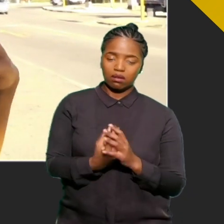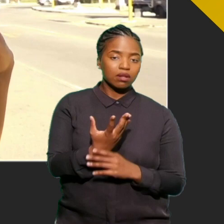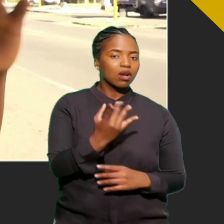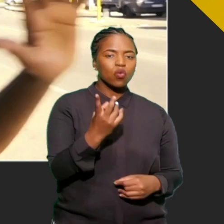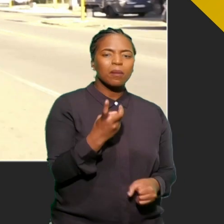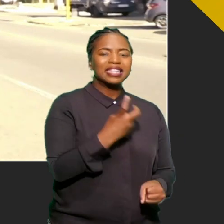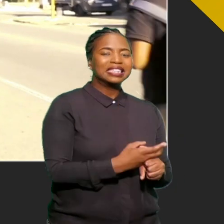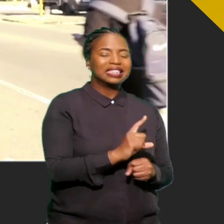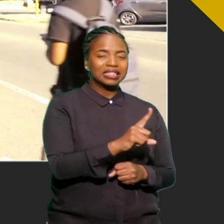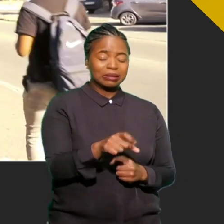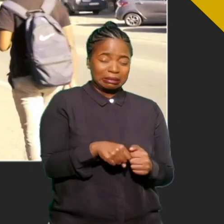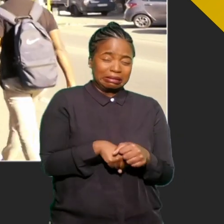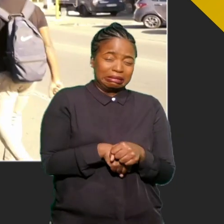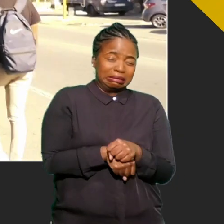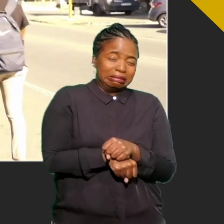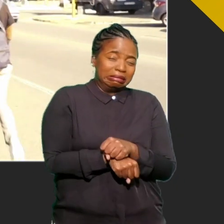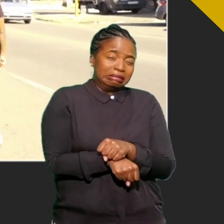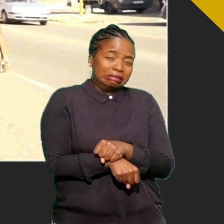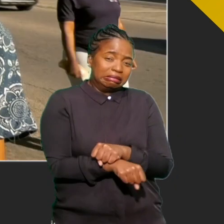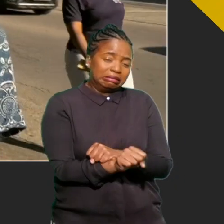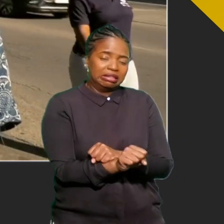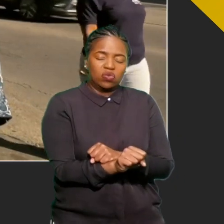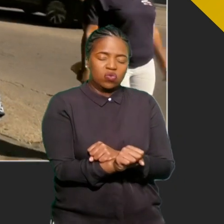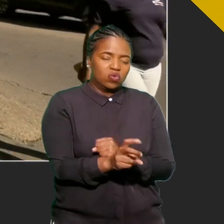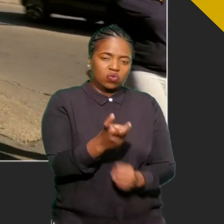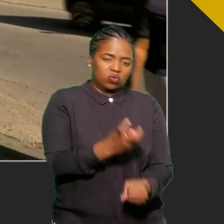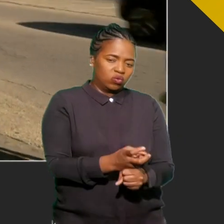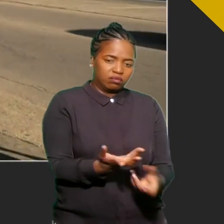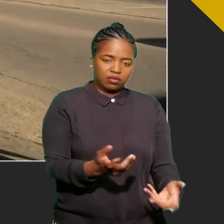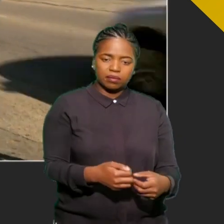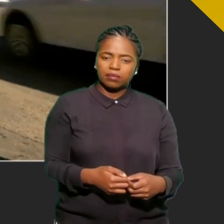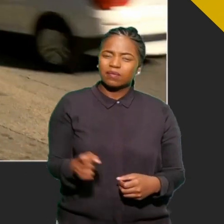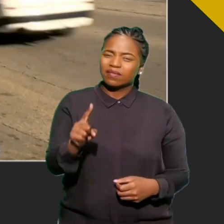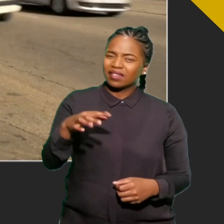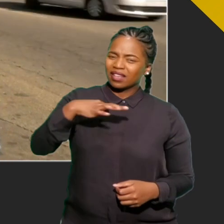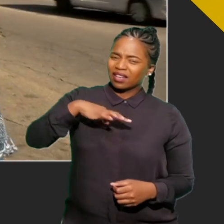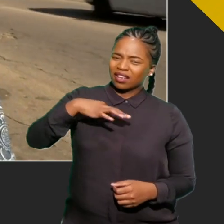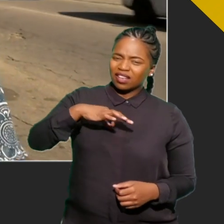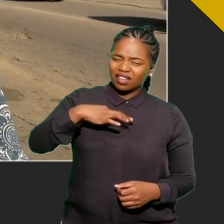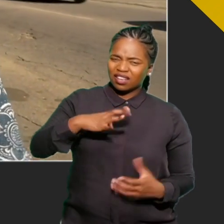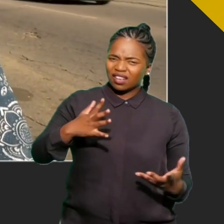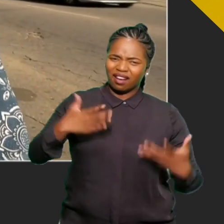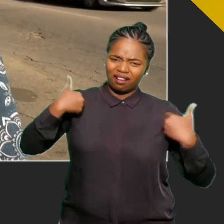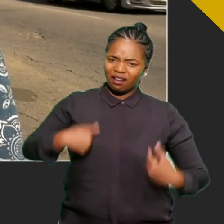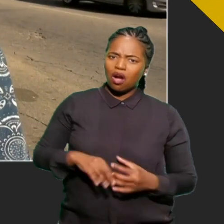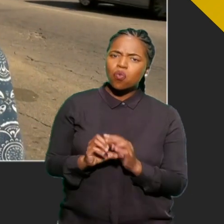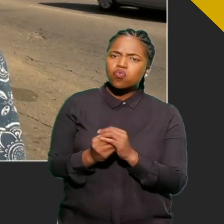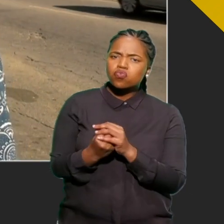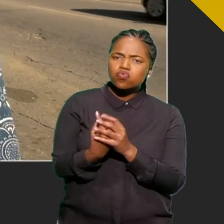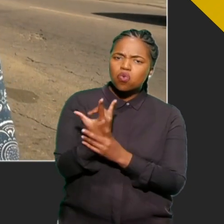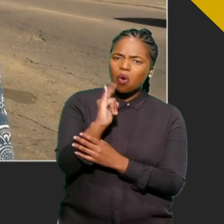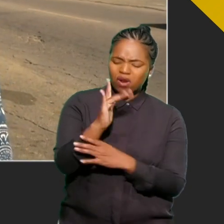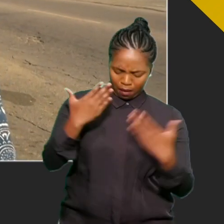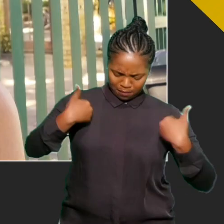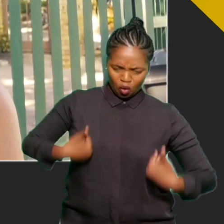them during the birth period to bear the child. Most people at that age are not yet fully grown and their